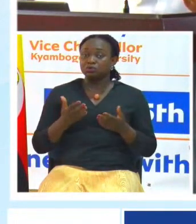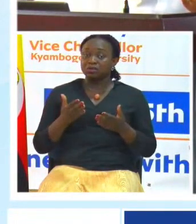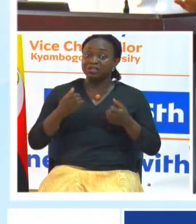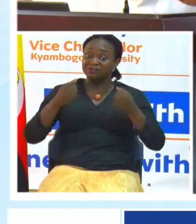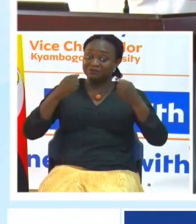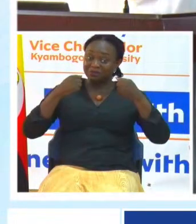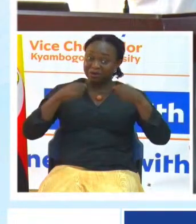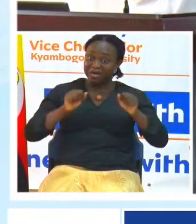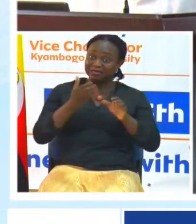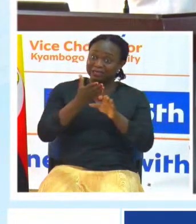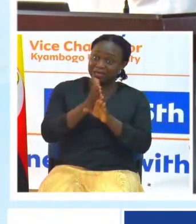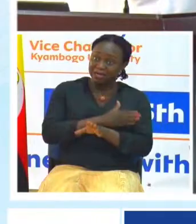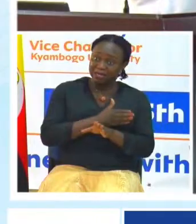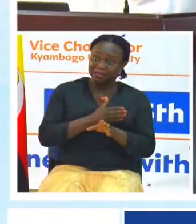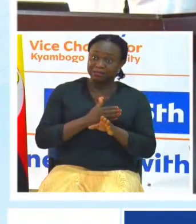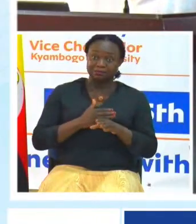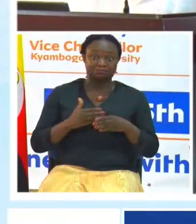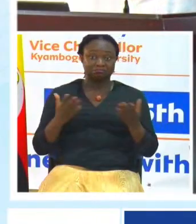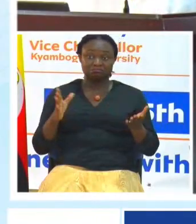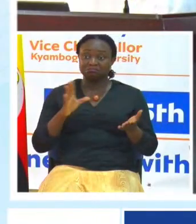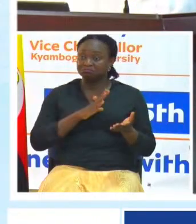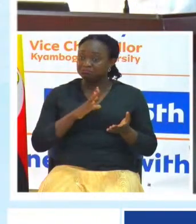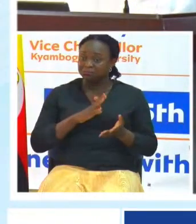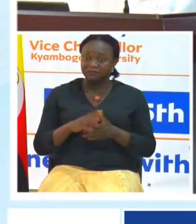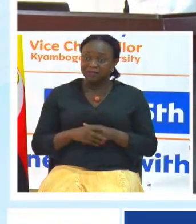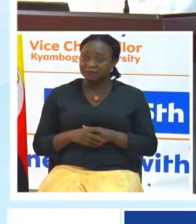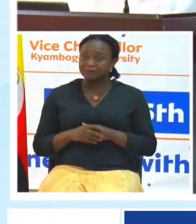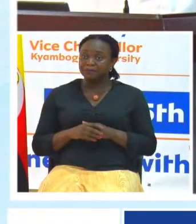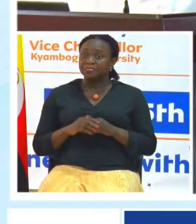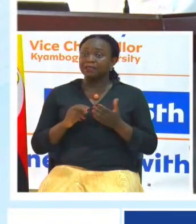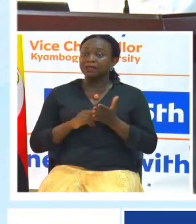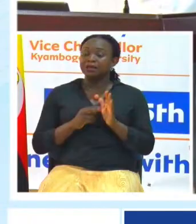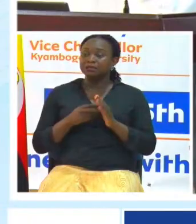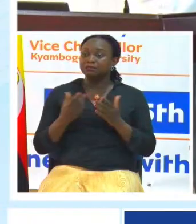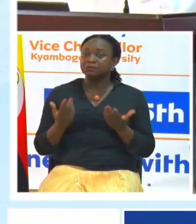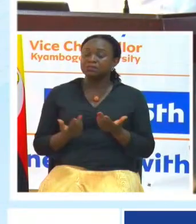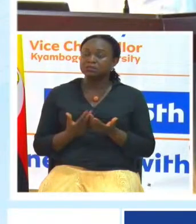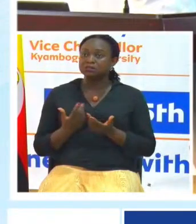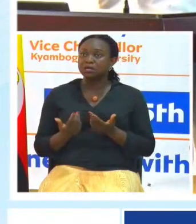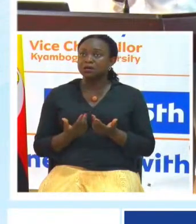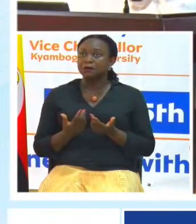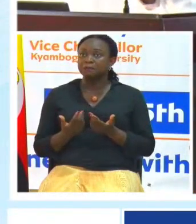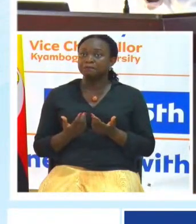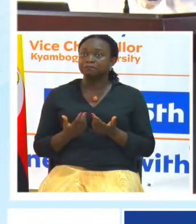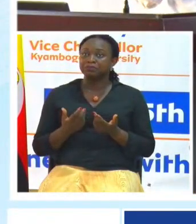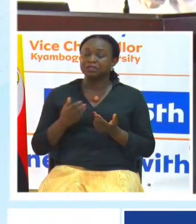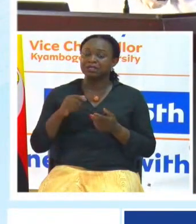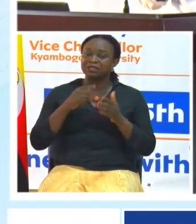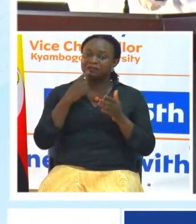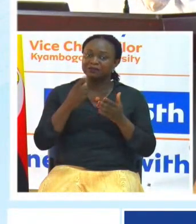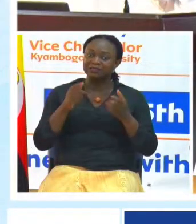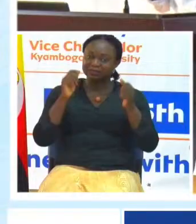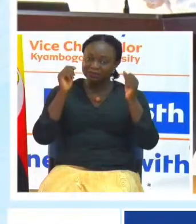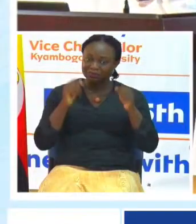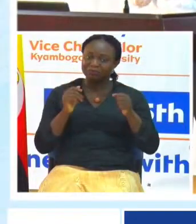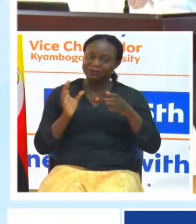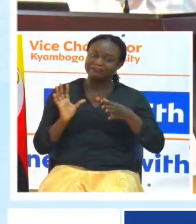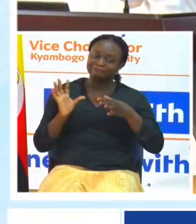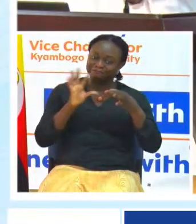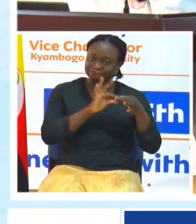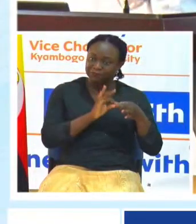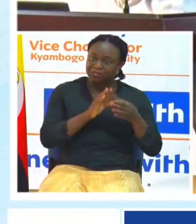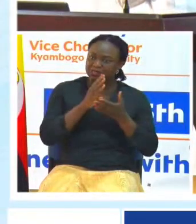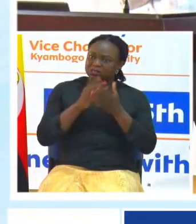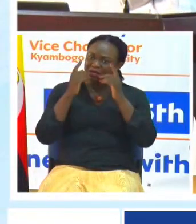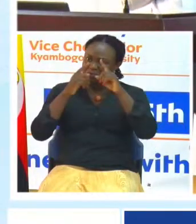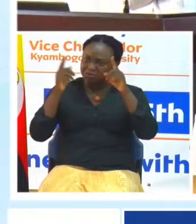action on the other hand is non-binding, meaning that you are not so when I say binding is some universities will